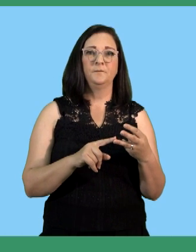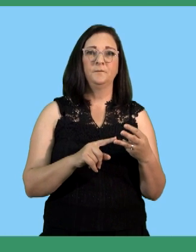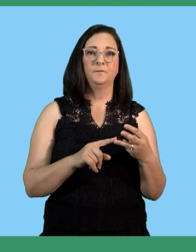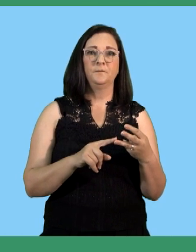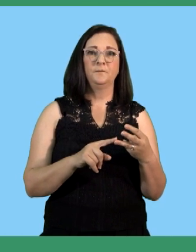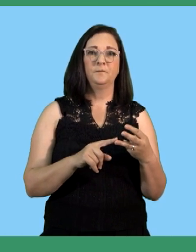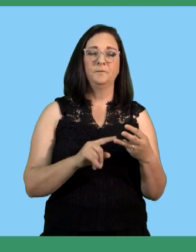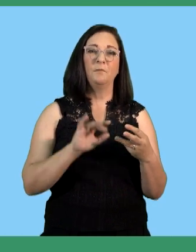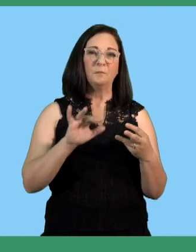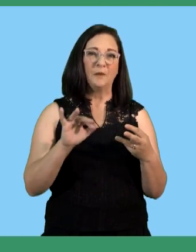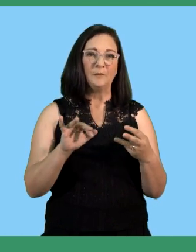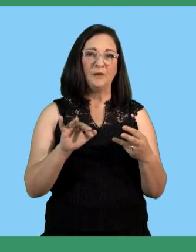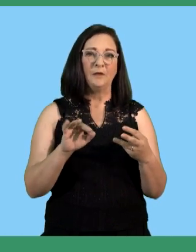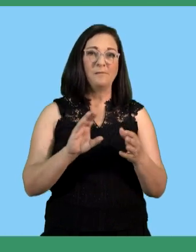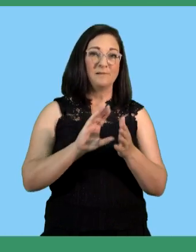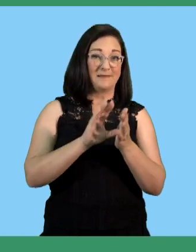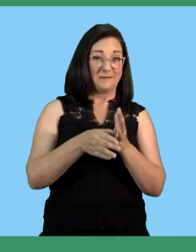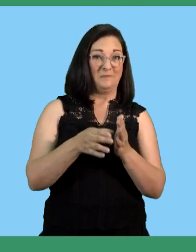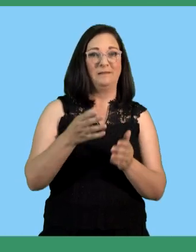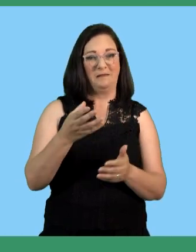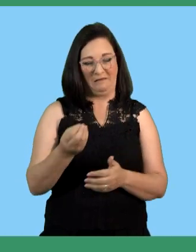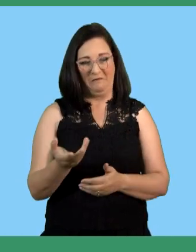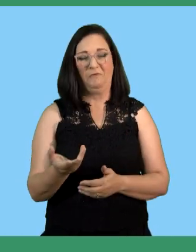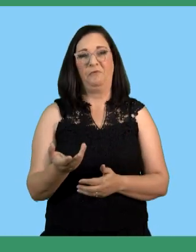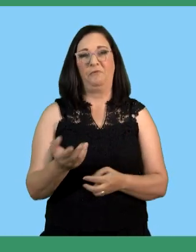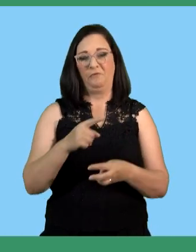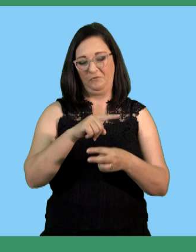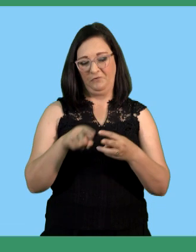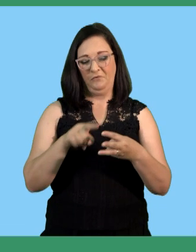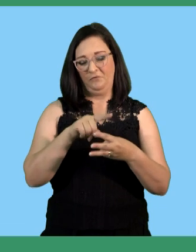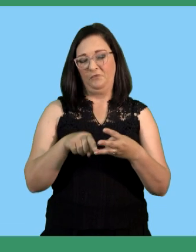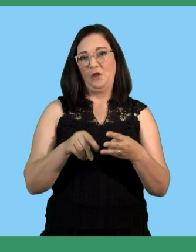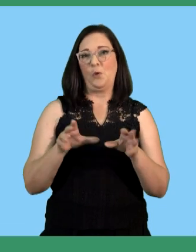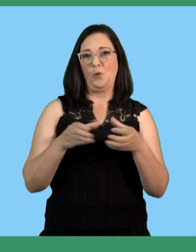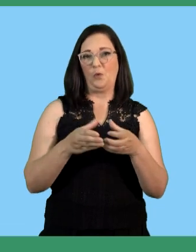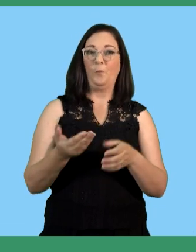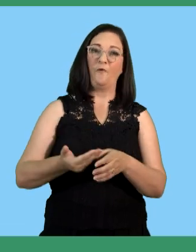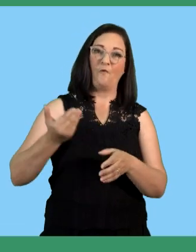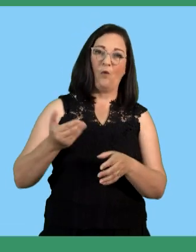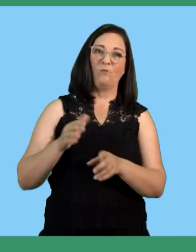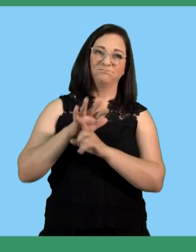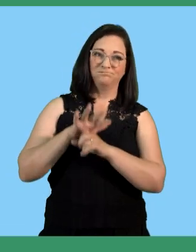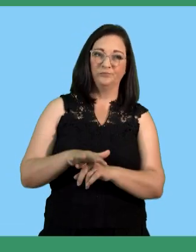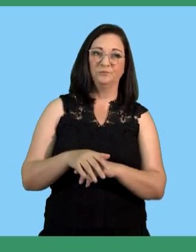and we're also looking at people with disability, people with